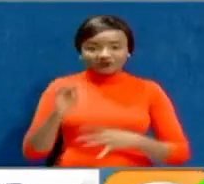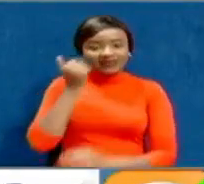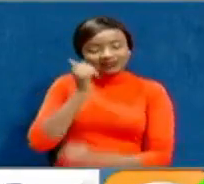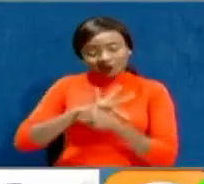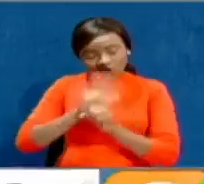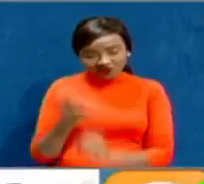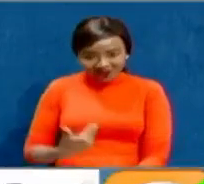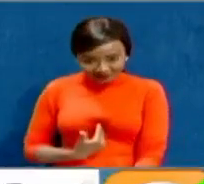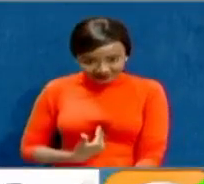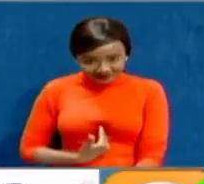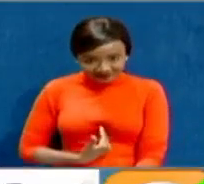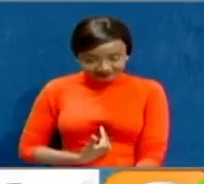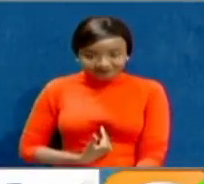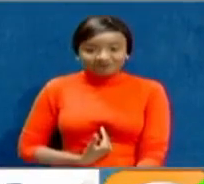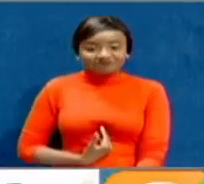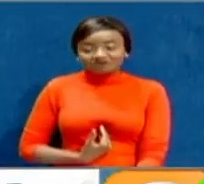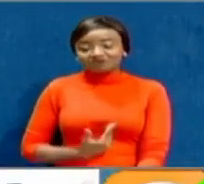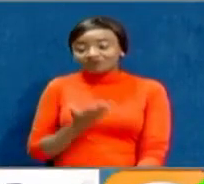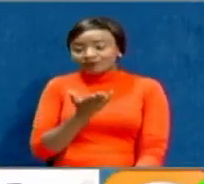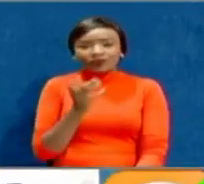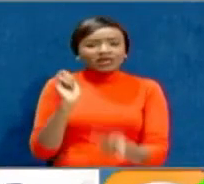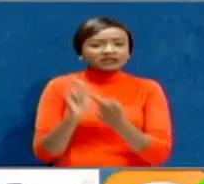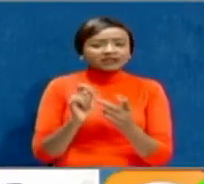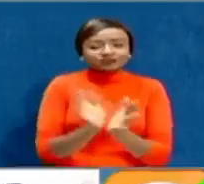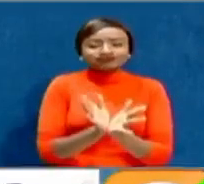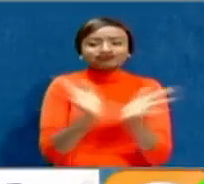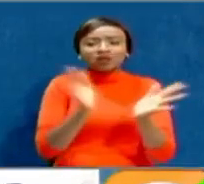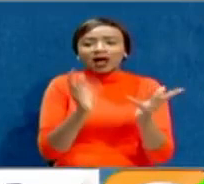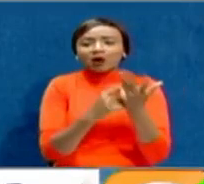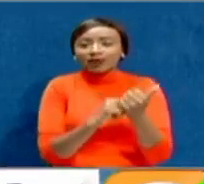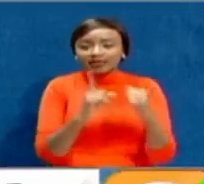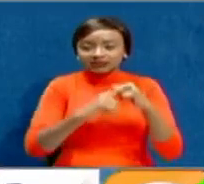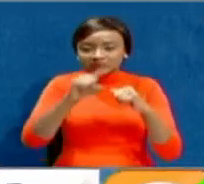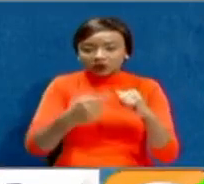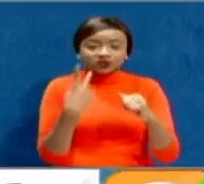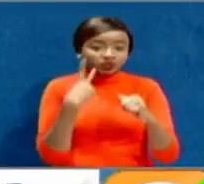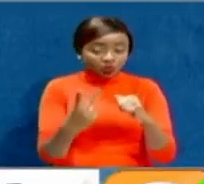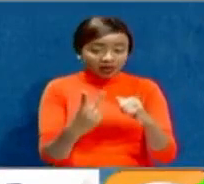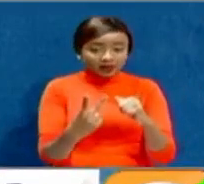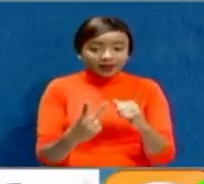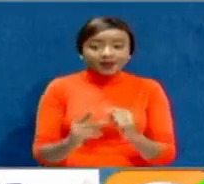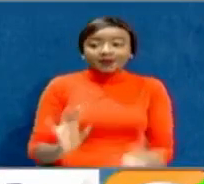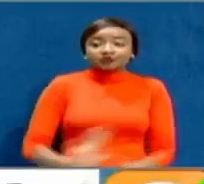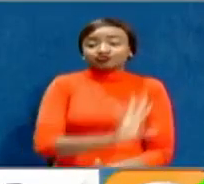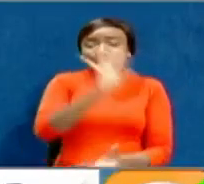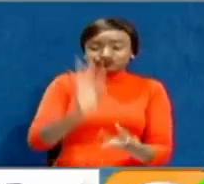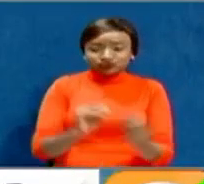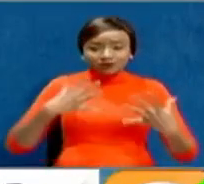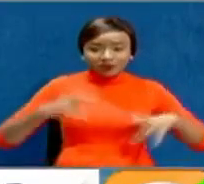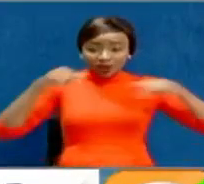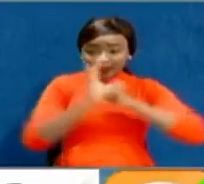for the novel coronavirus. The sample size was 6,200. Total caseload as of today stands